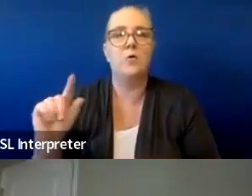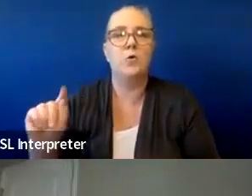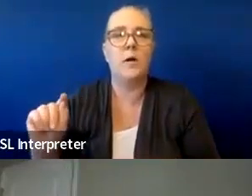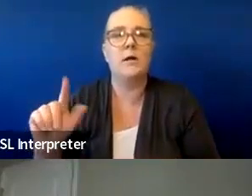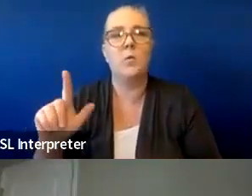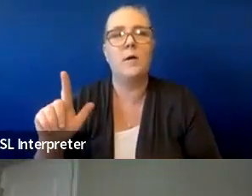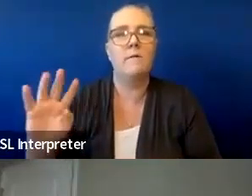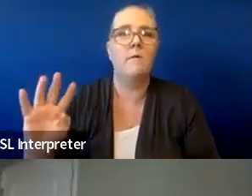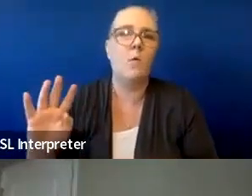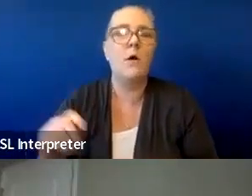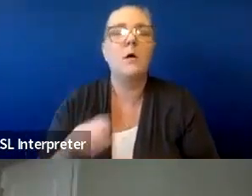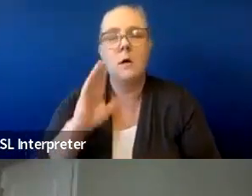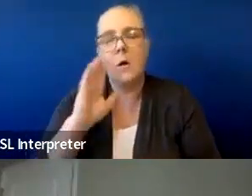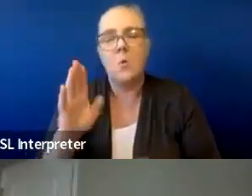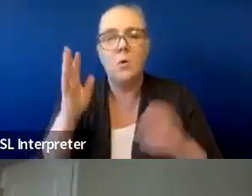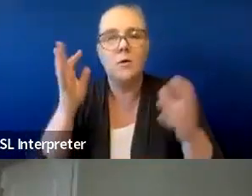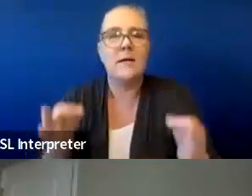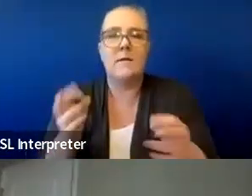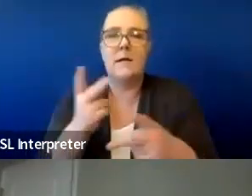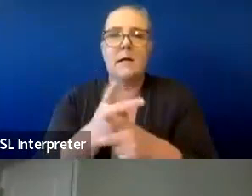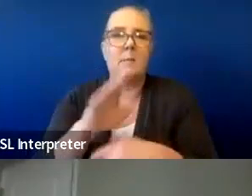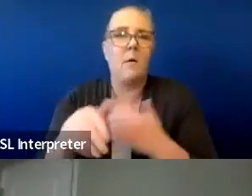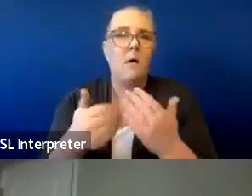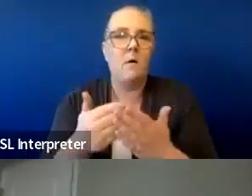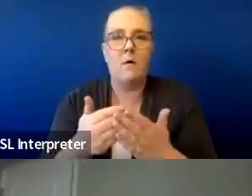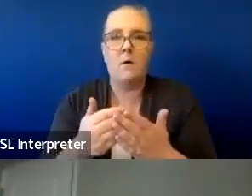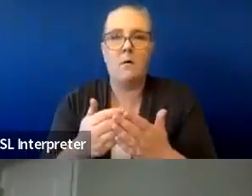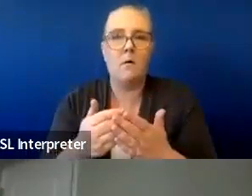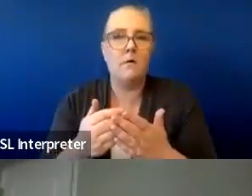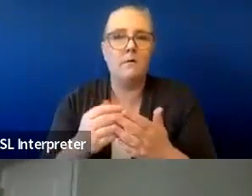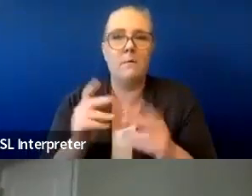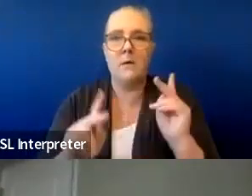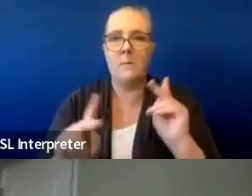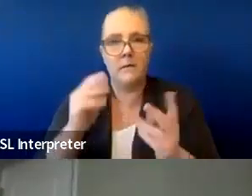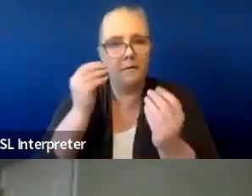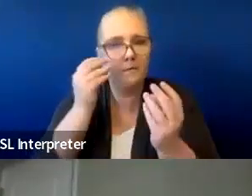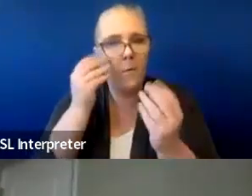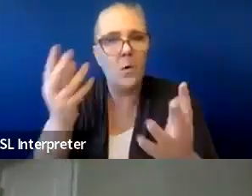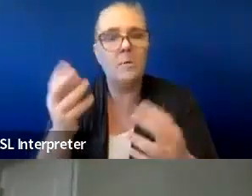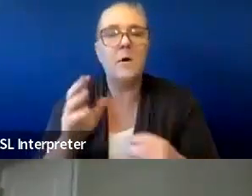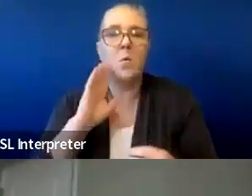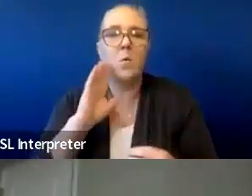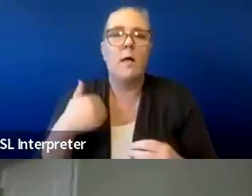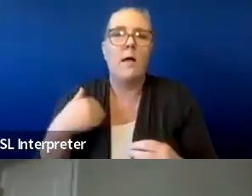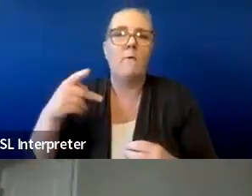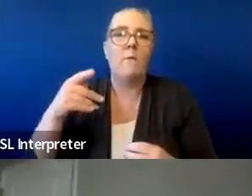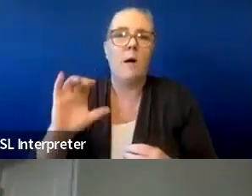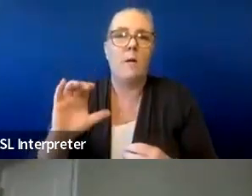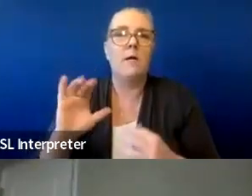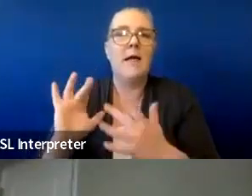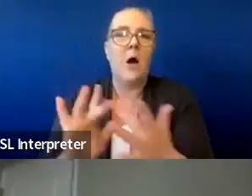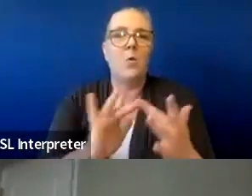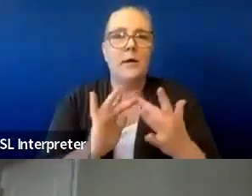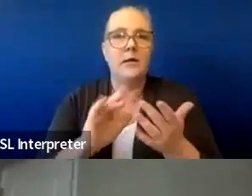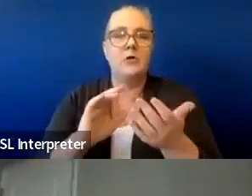2023-2024, we will, you know, definitely keep all of our stakeholders informed when we're going to be doing our public outreach survey to really look